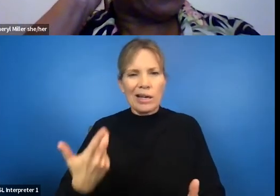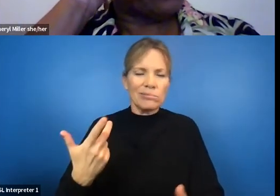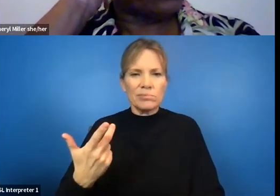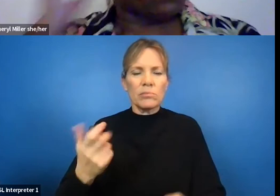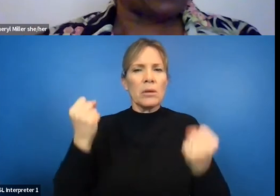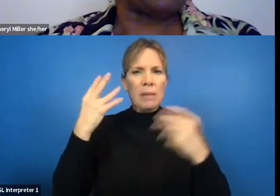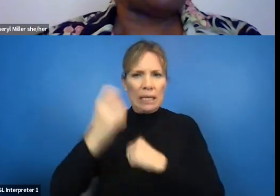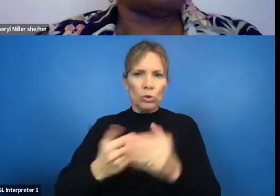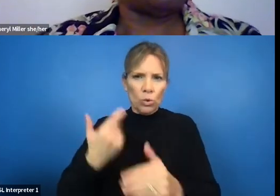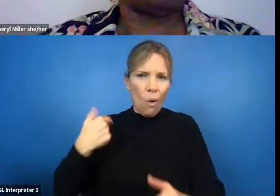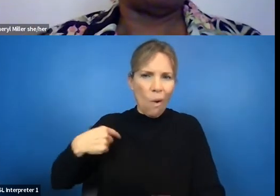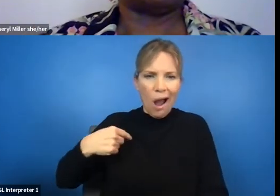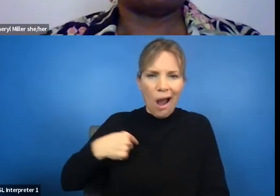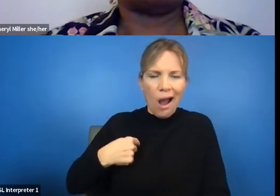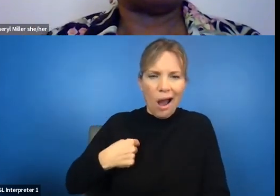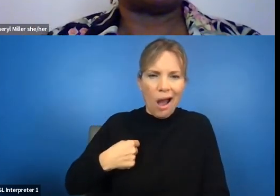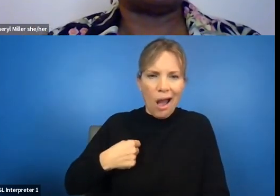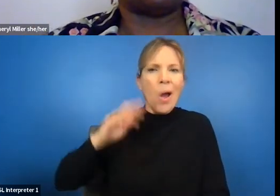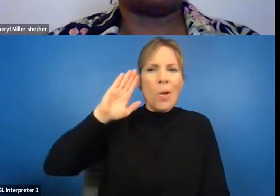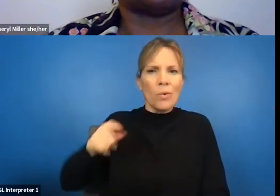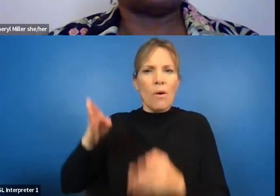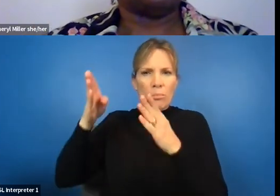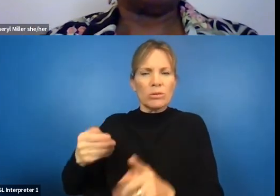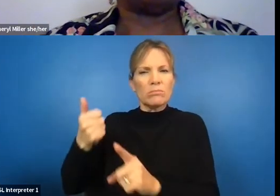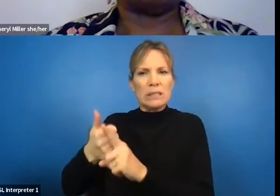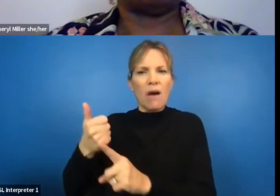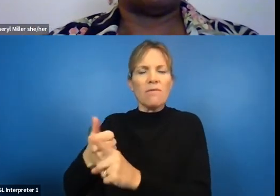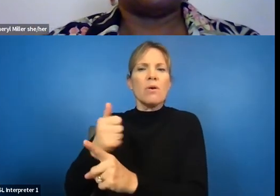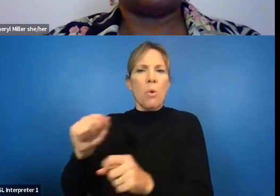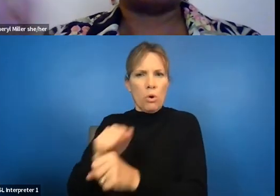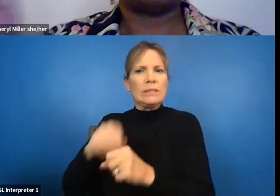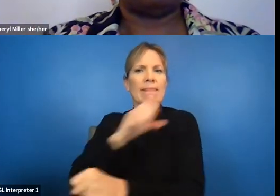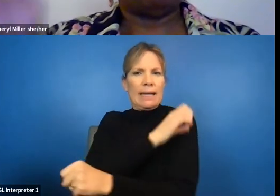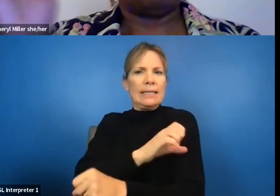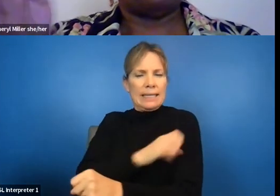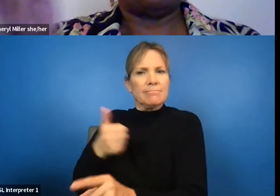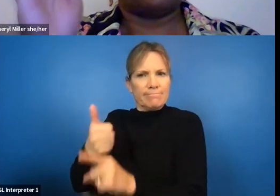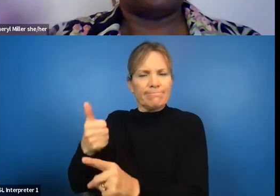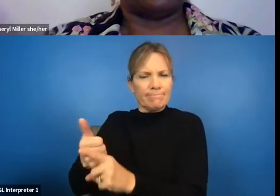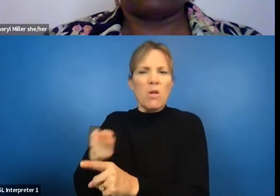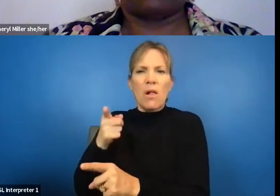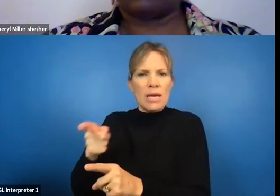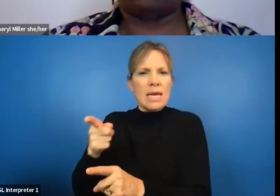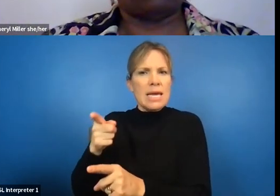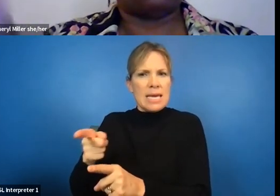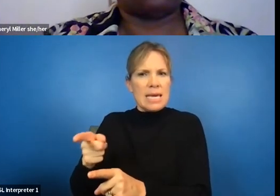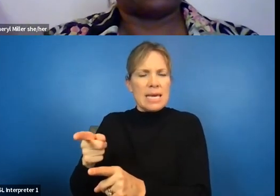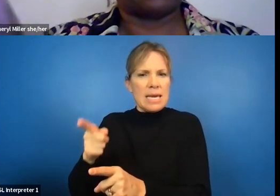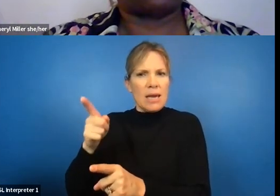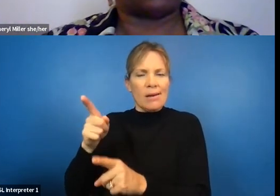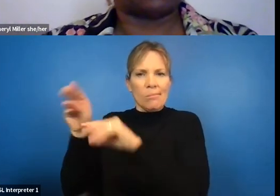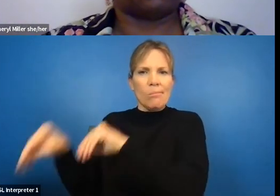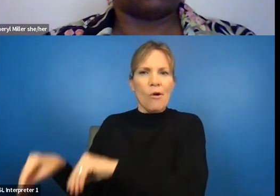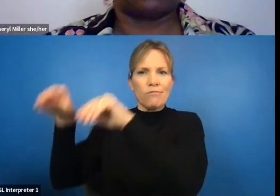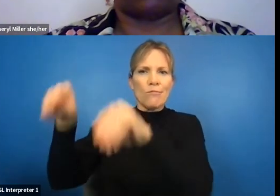Many years ago, I knew someone who was a clinician in one of the clinics, and he kept getting moved because